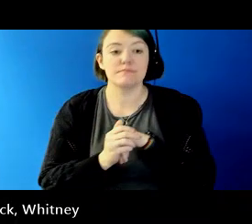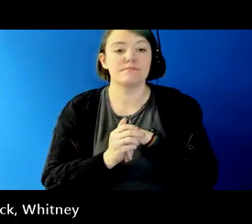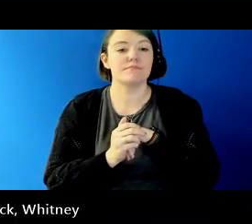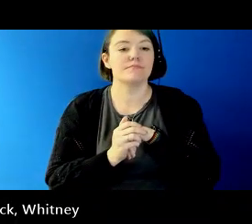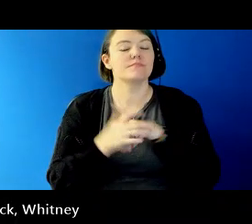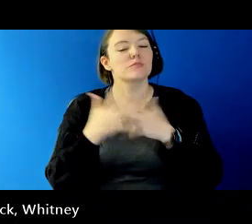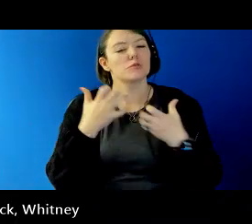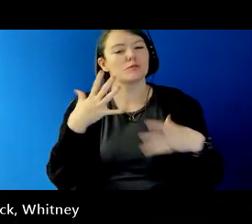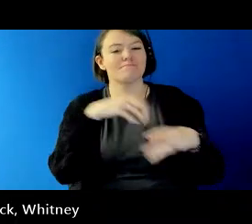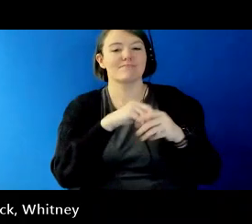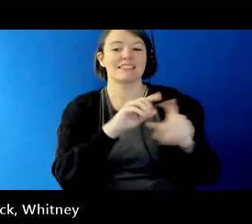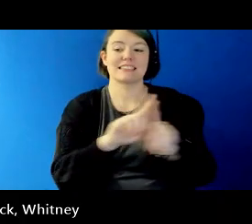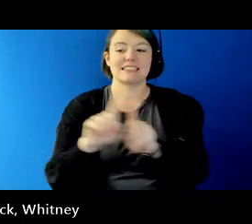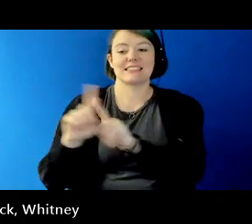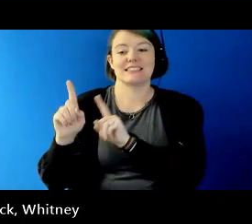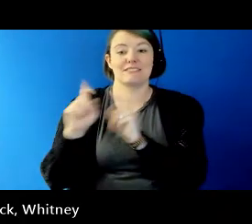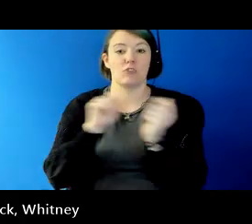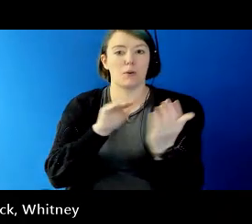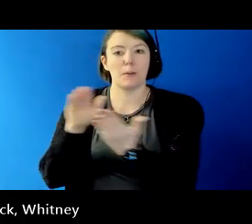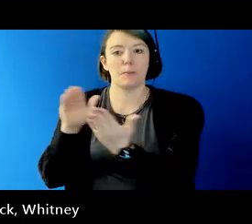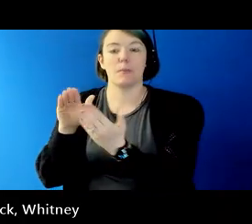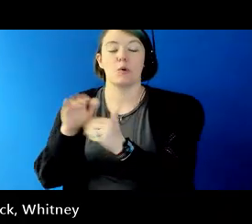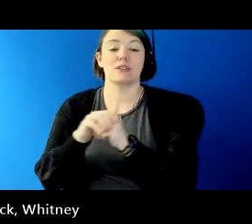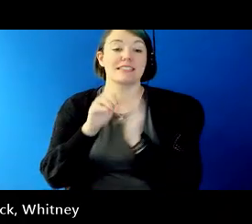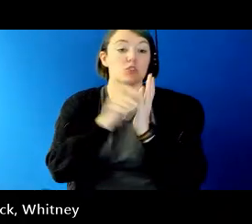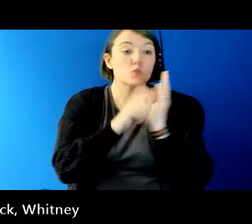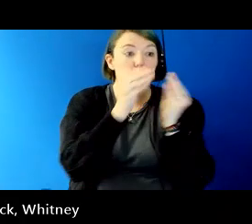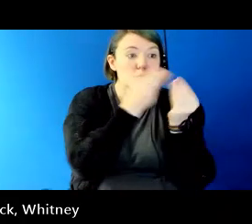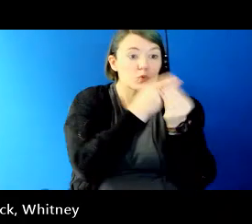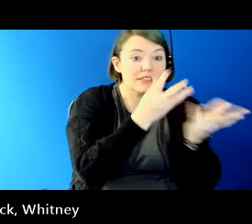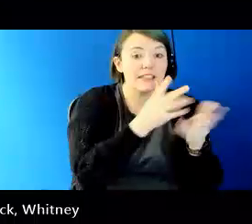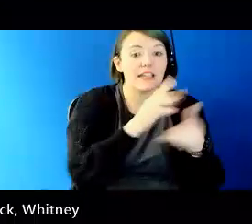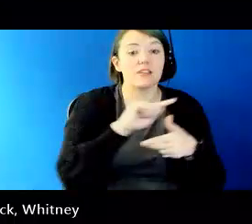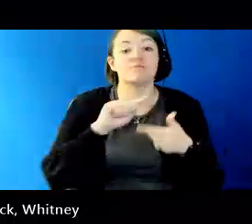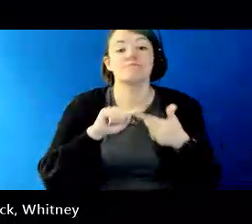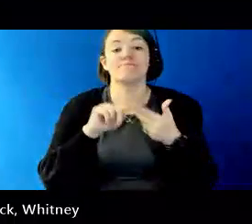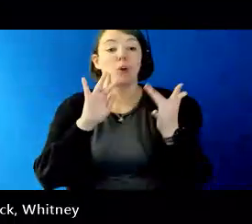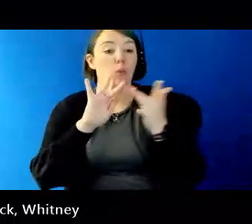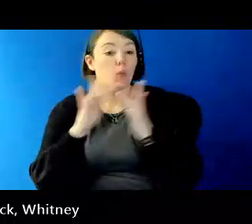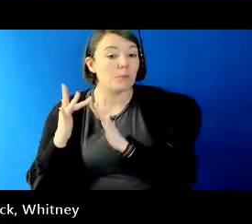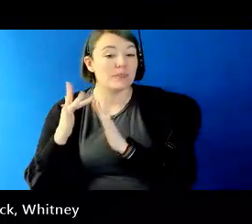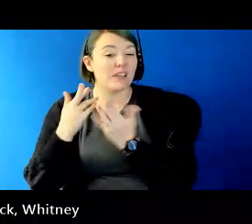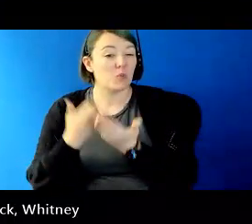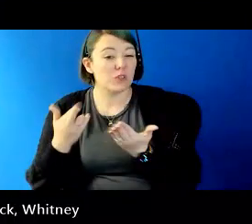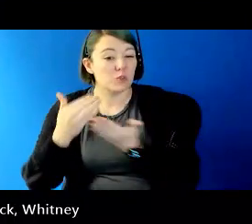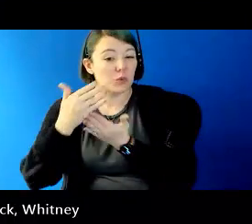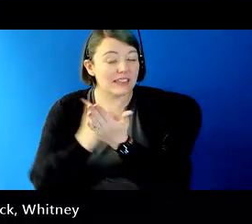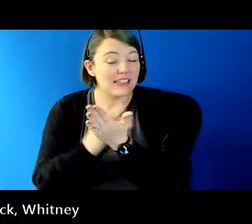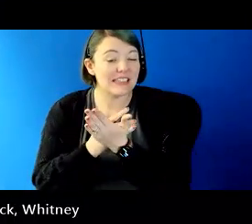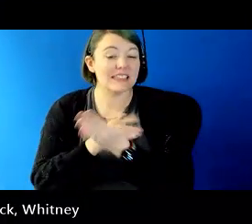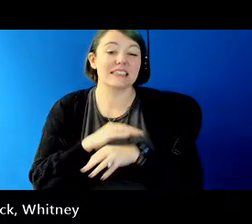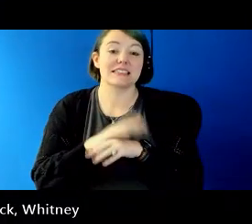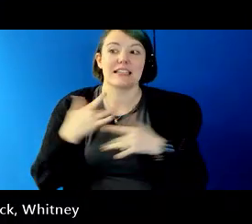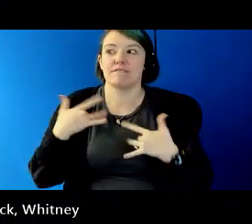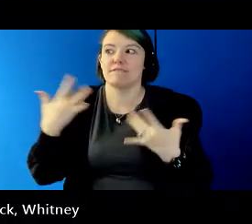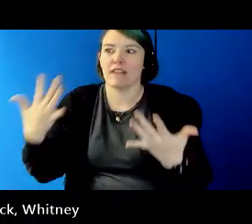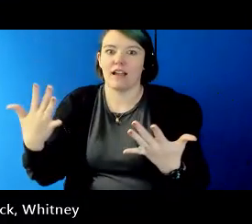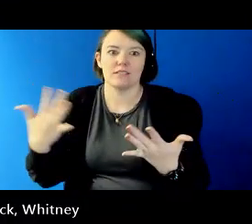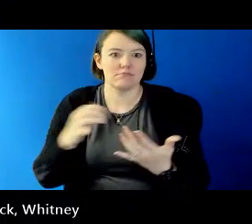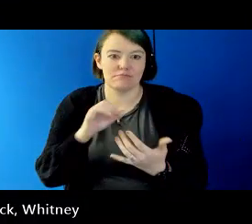initiatives. So if you have newsletters, website resources, links, events, that's another great way that you can bring awareness to